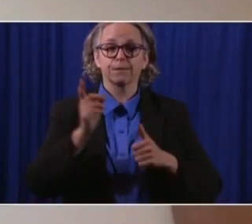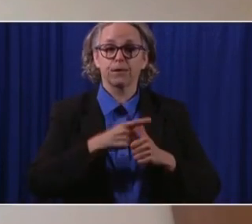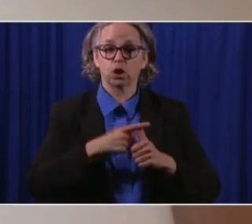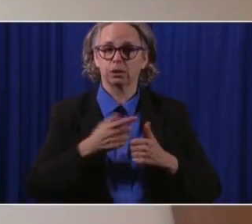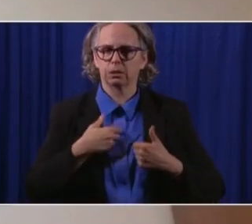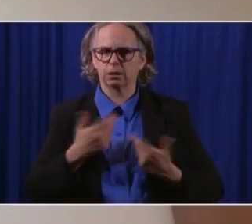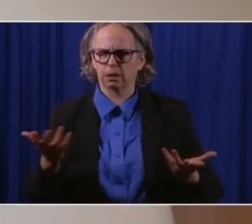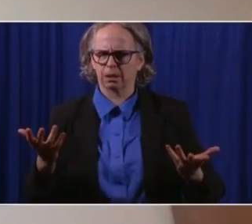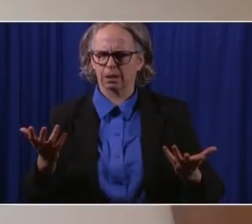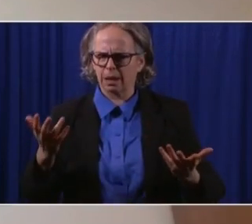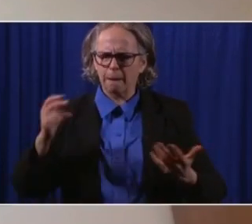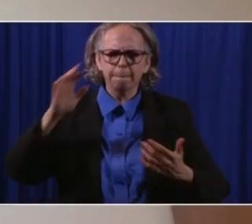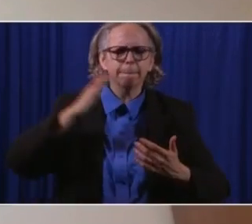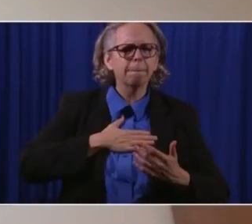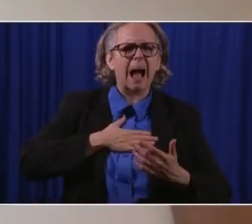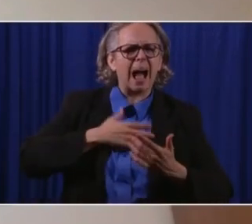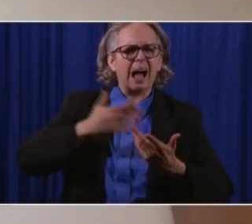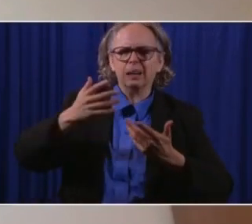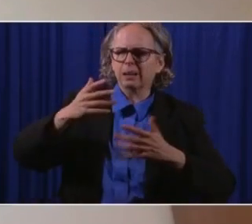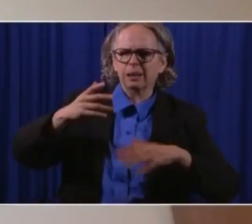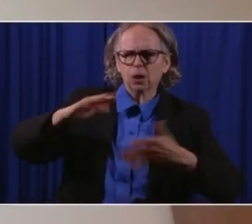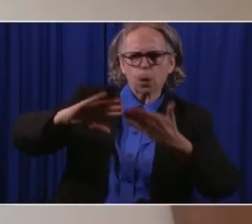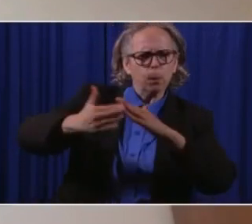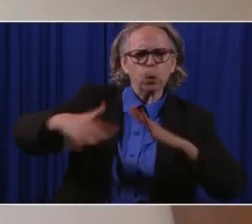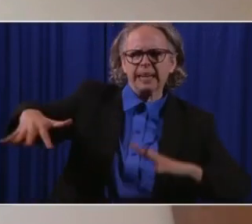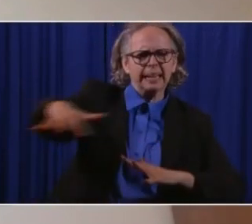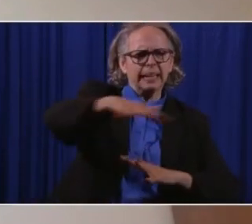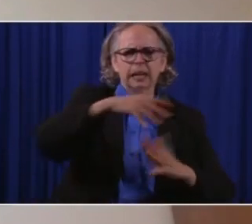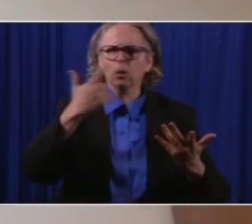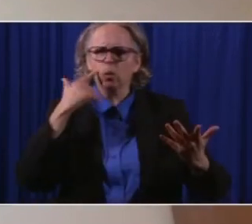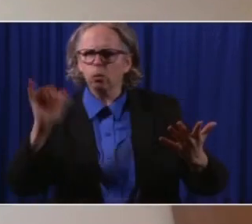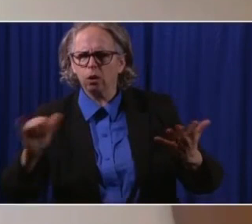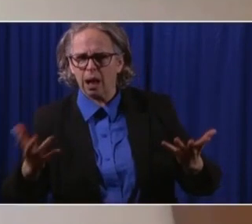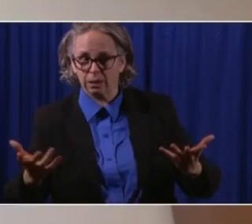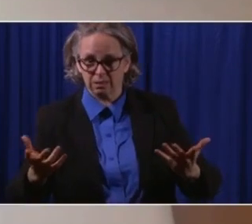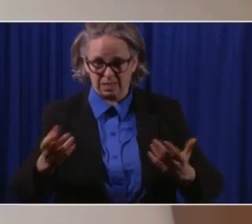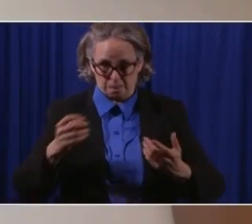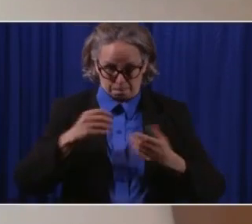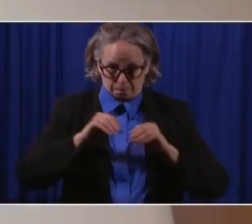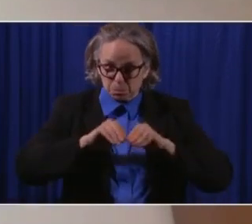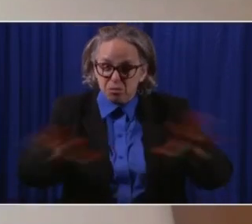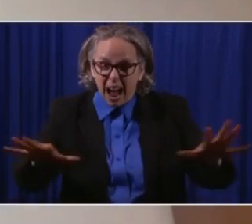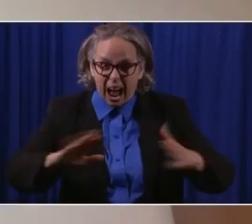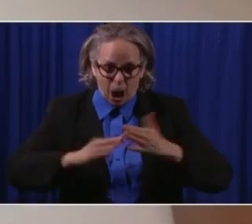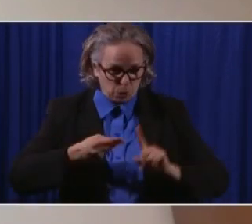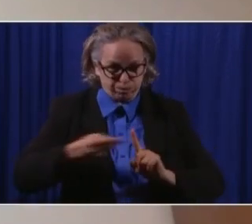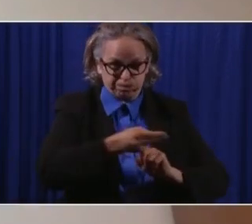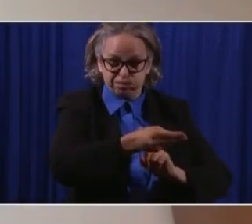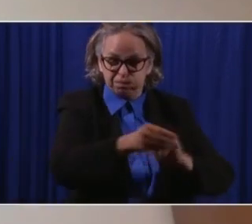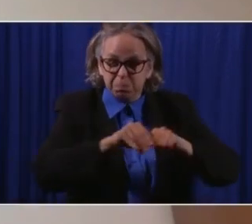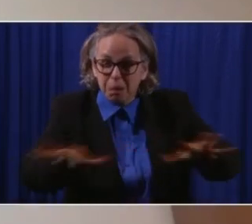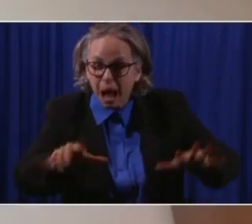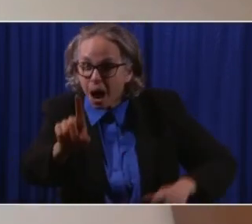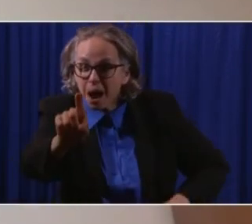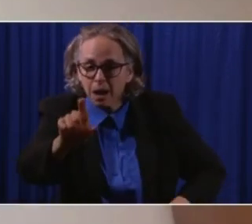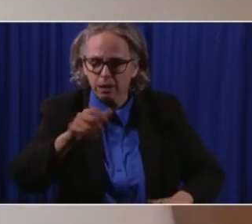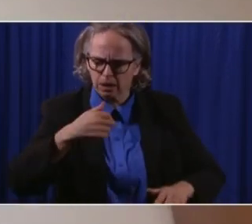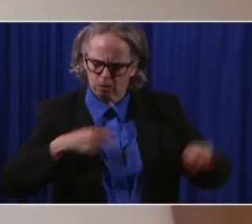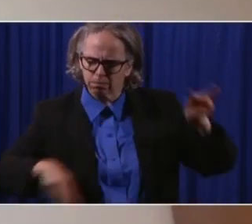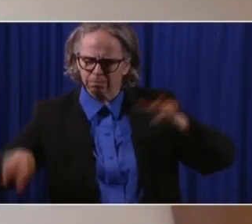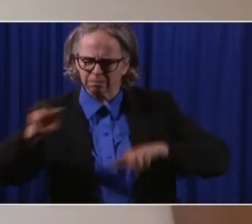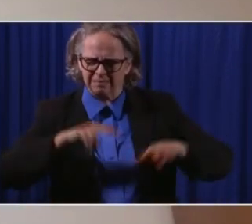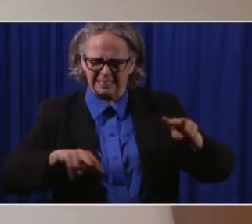kind of what their community looks like. If the infectivity rate of this virus is extremely high and we don't have the ability to test, I'd